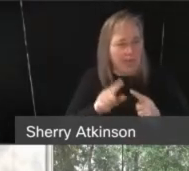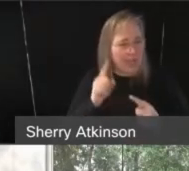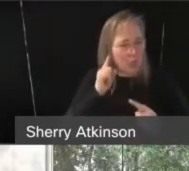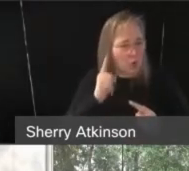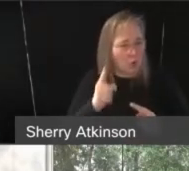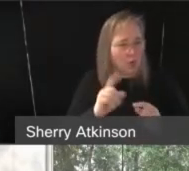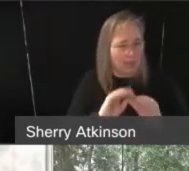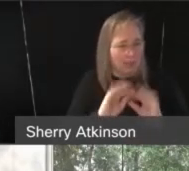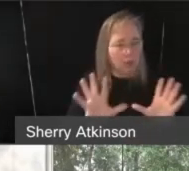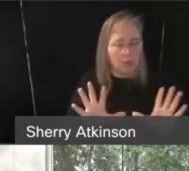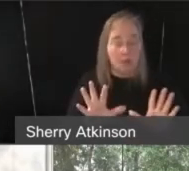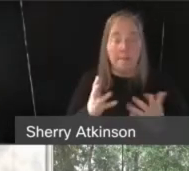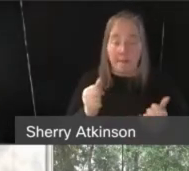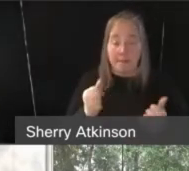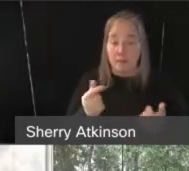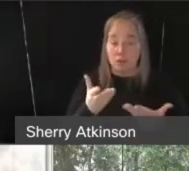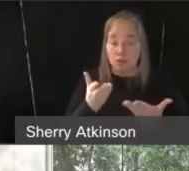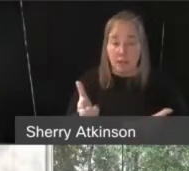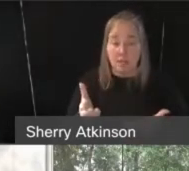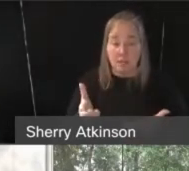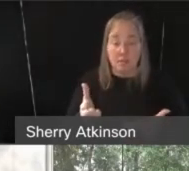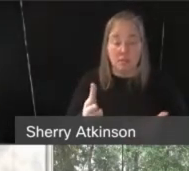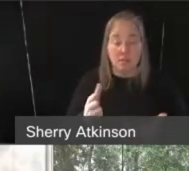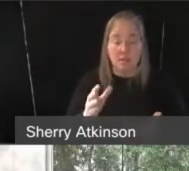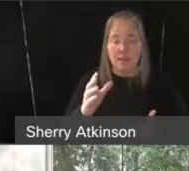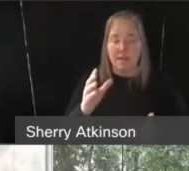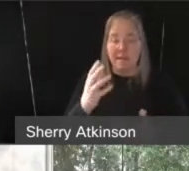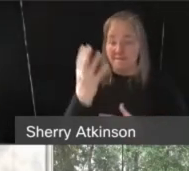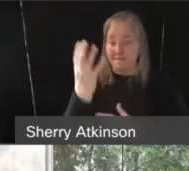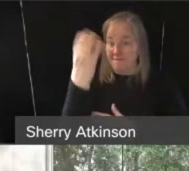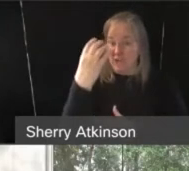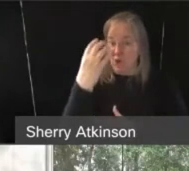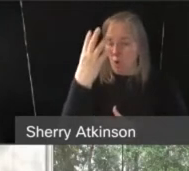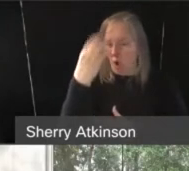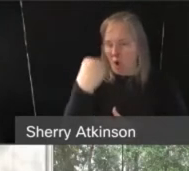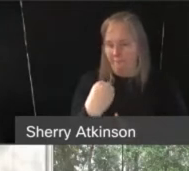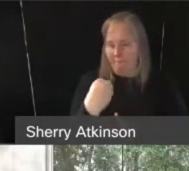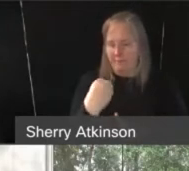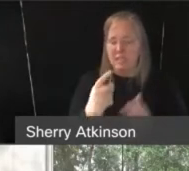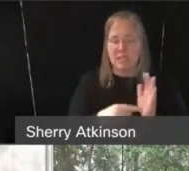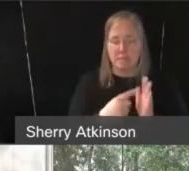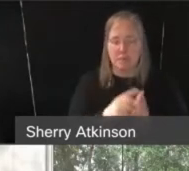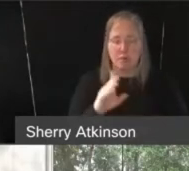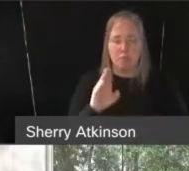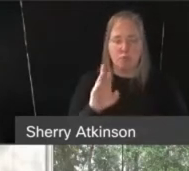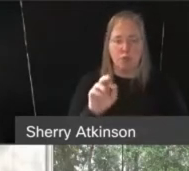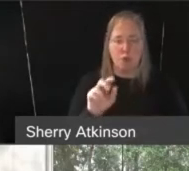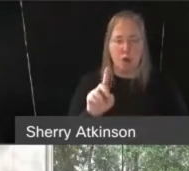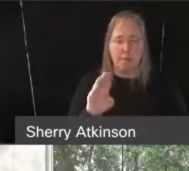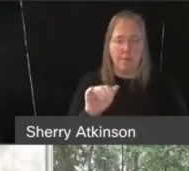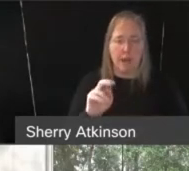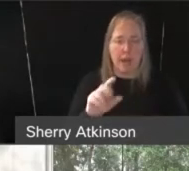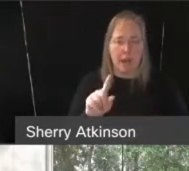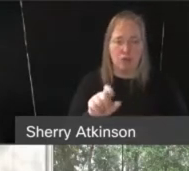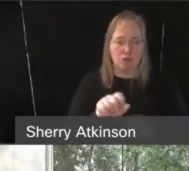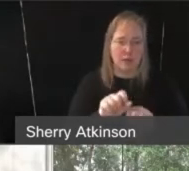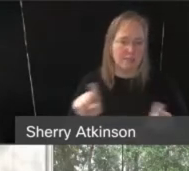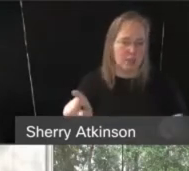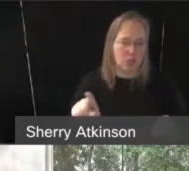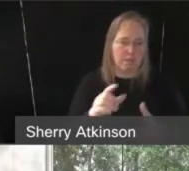this, turn off your video, and sometime broadband transition could be issue. Maybe just focus on voice, try